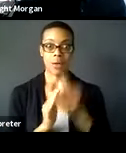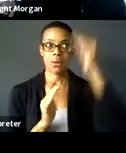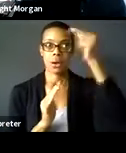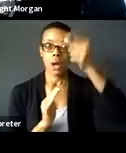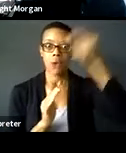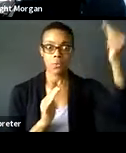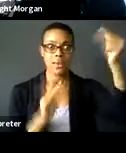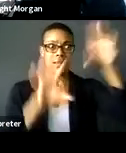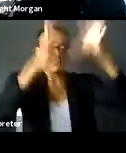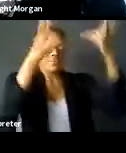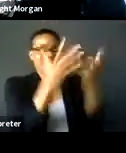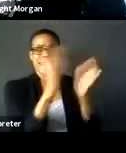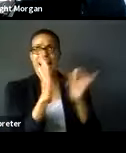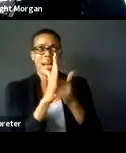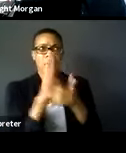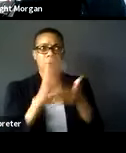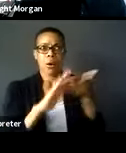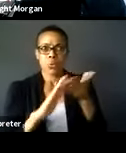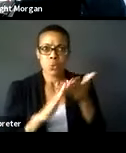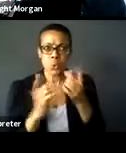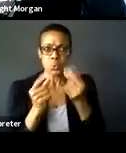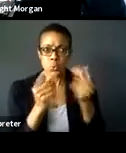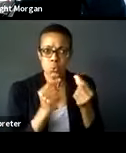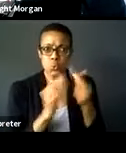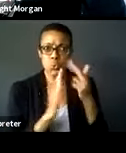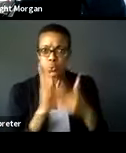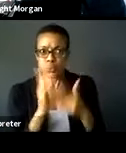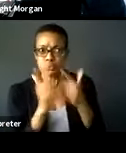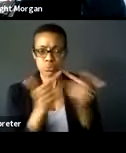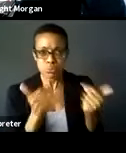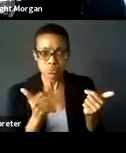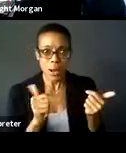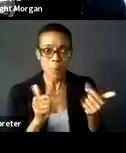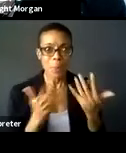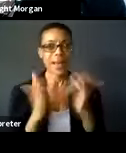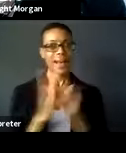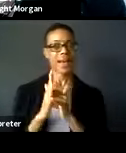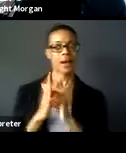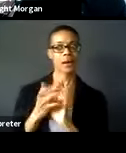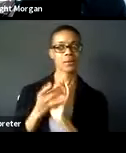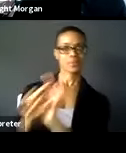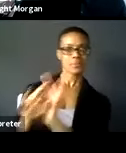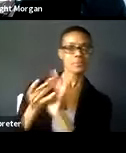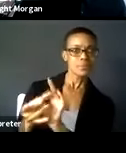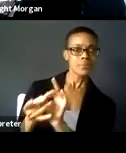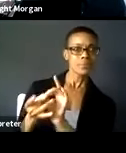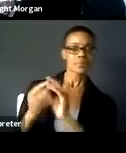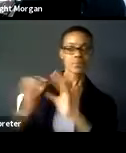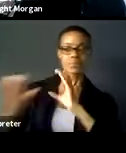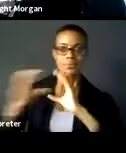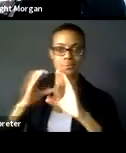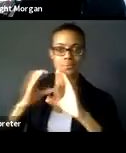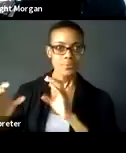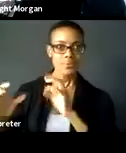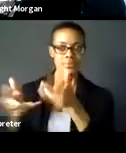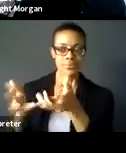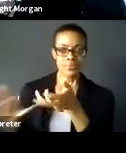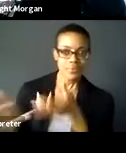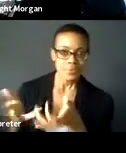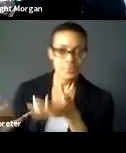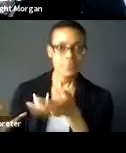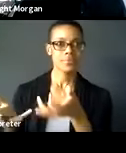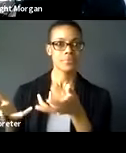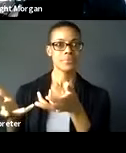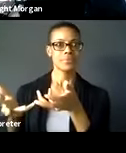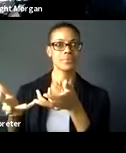operates, but also how to relate to my constituents, how to have conversation with my constituents, how to